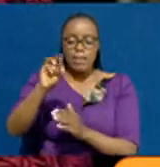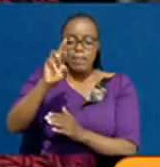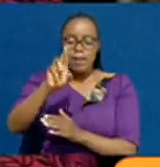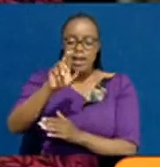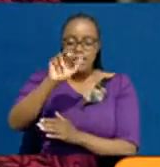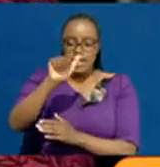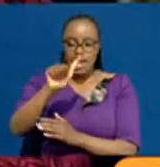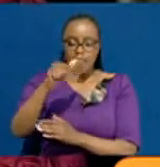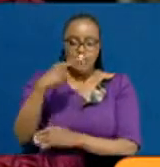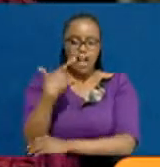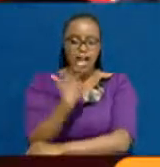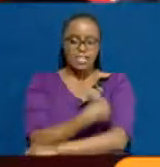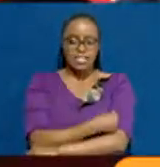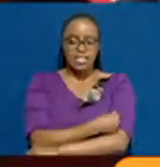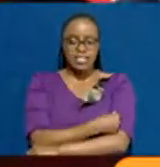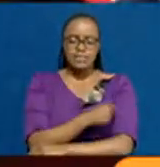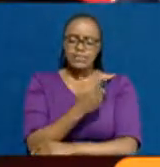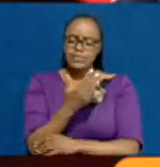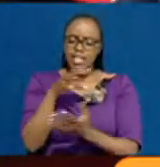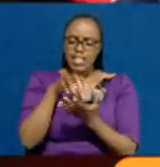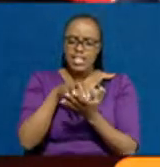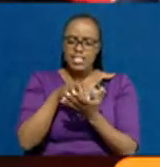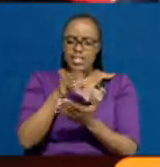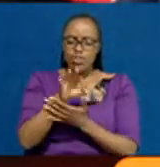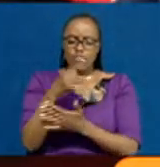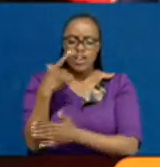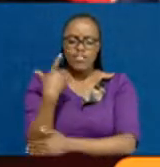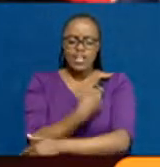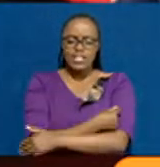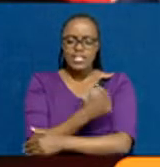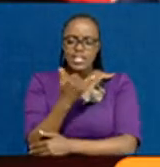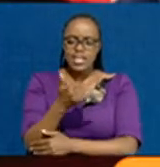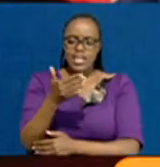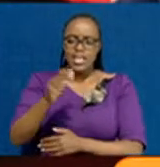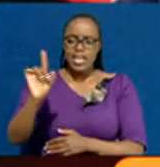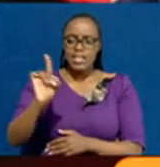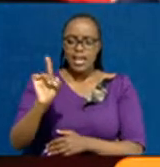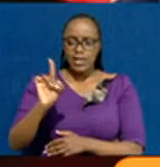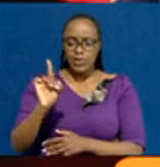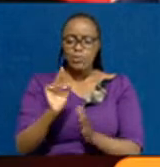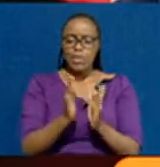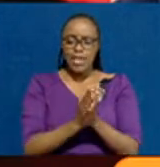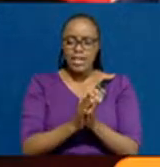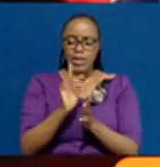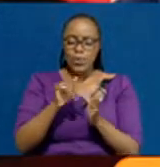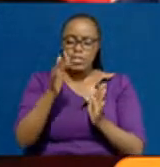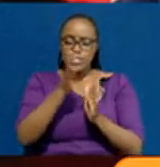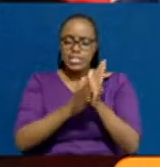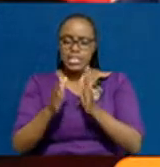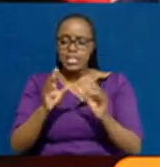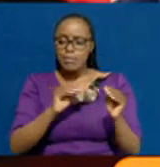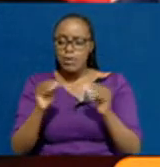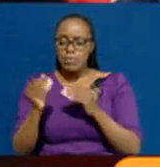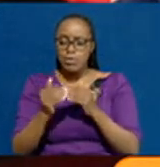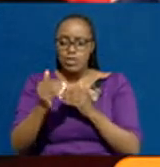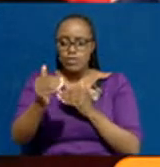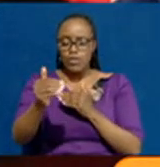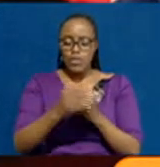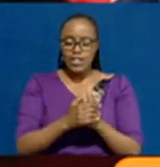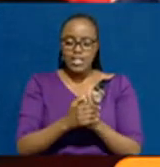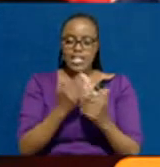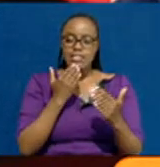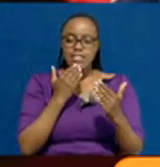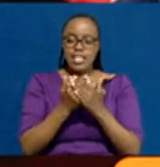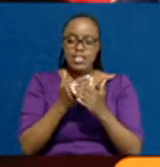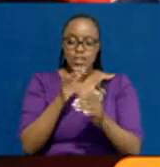vaccines. Okay. Yes. Dr. Luga, what is the status of vaccination right here in Nairobi, and what is the plan going forward? Thank you very